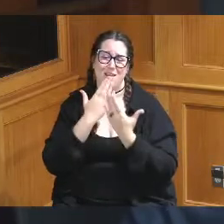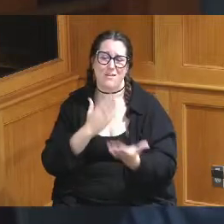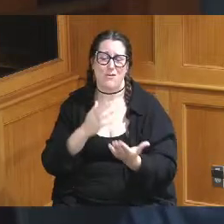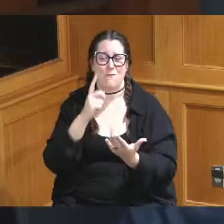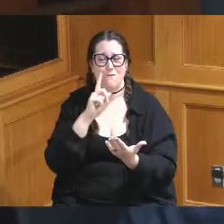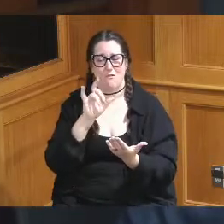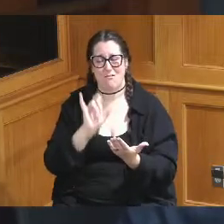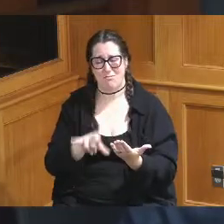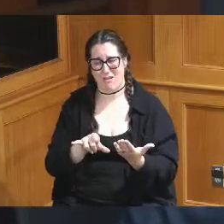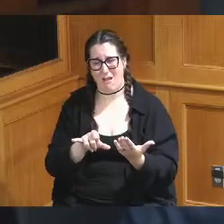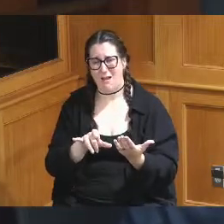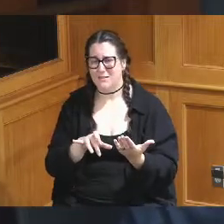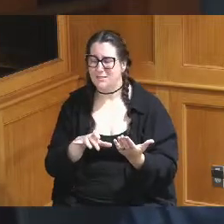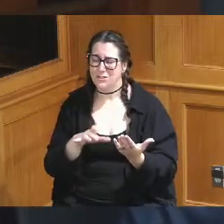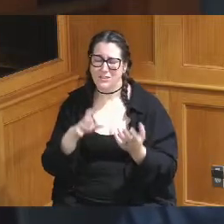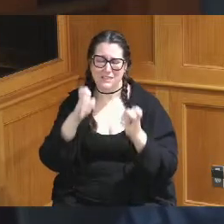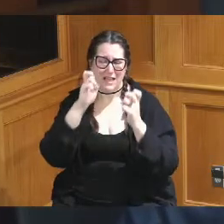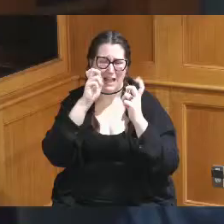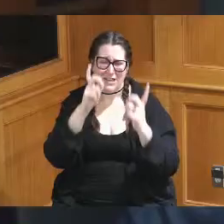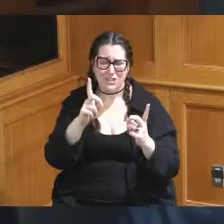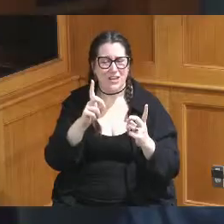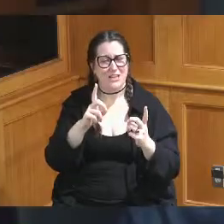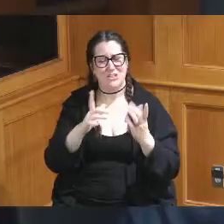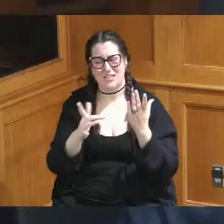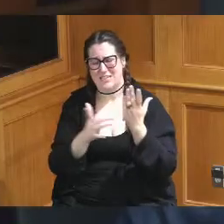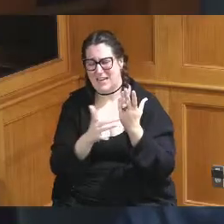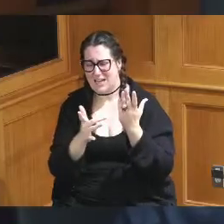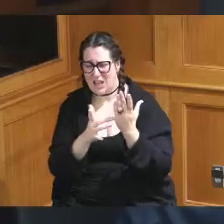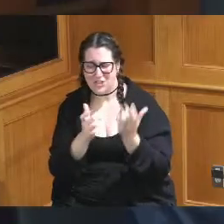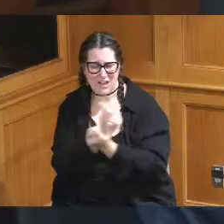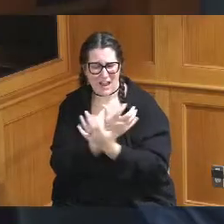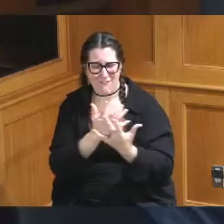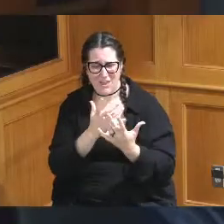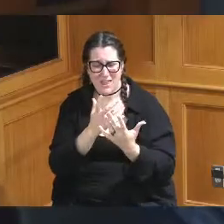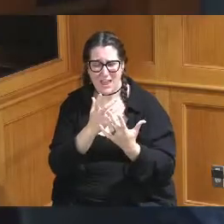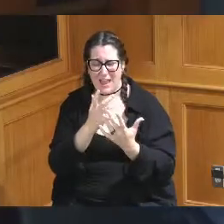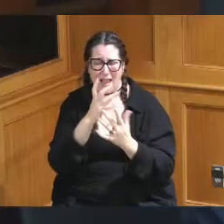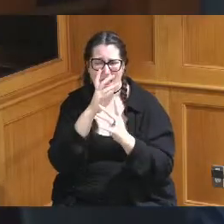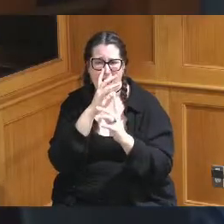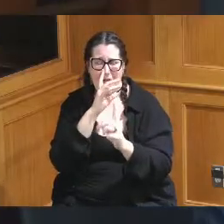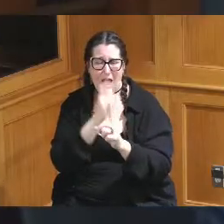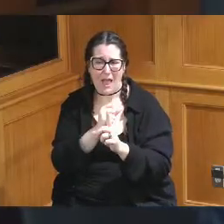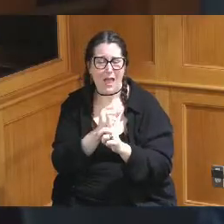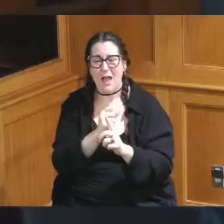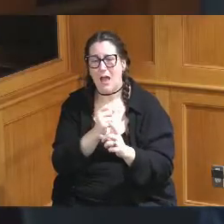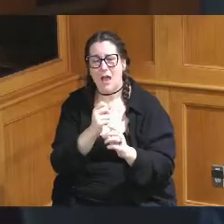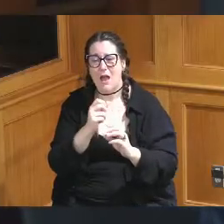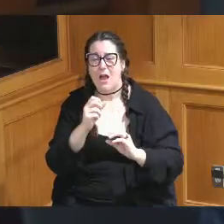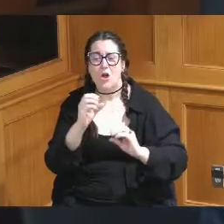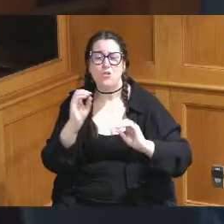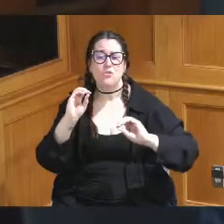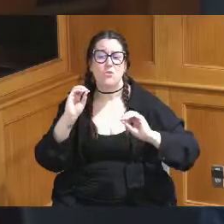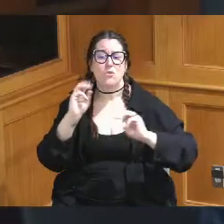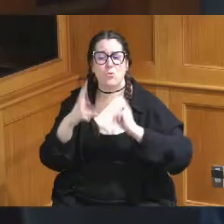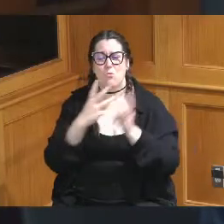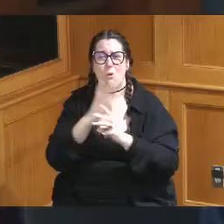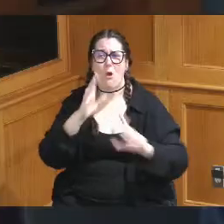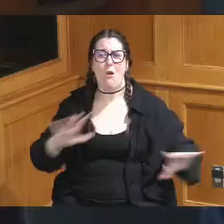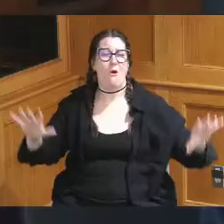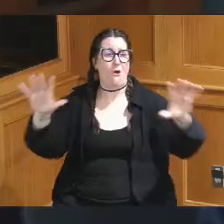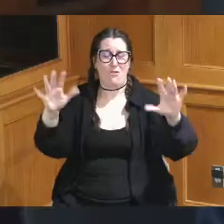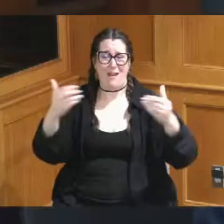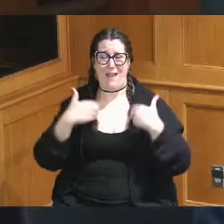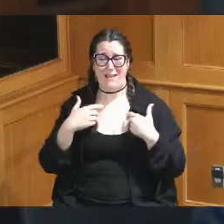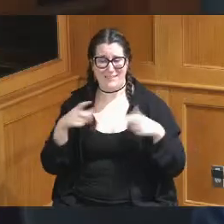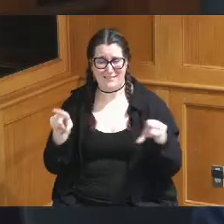attraction, education attraction, and technology attraction. No one in the world right now has the technology